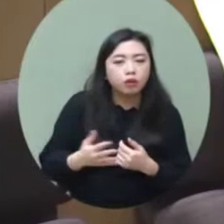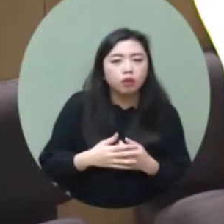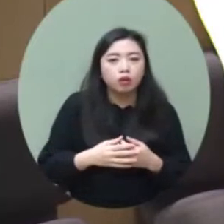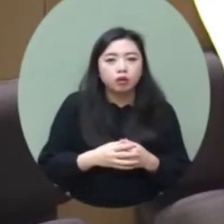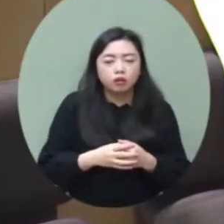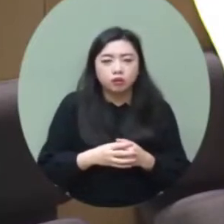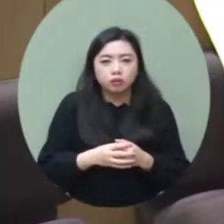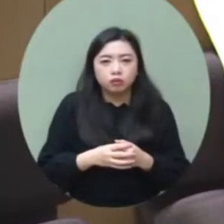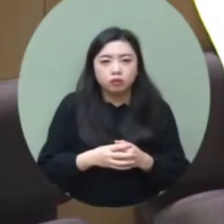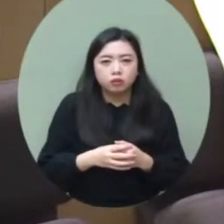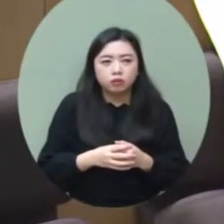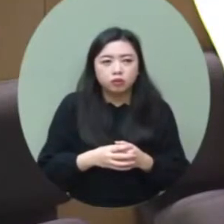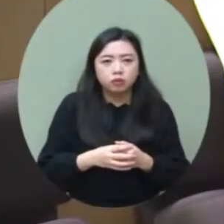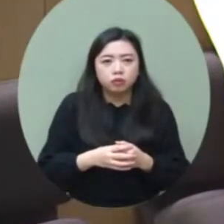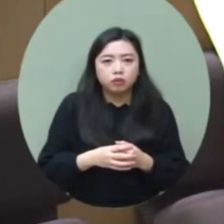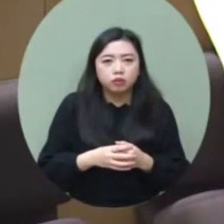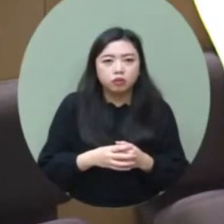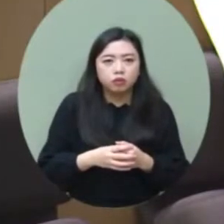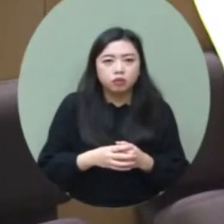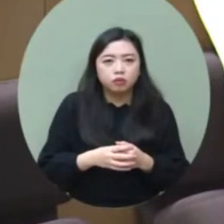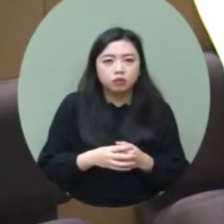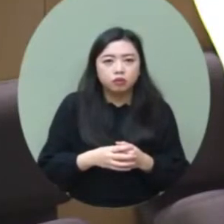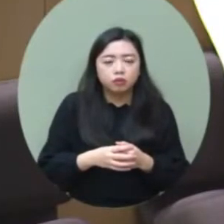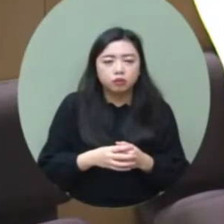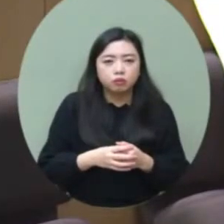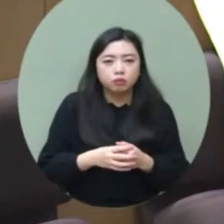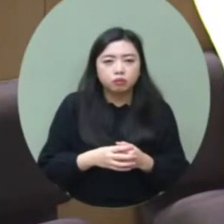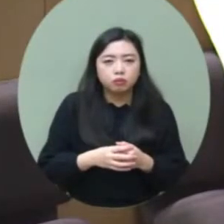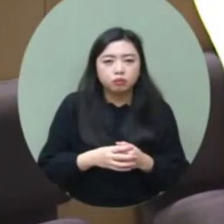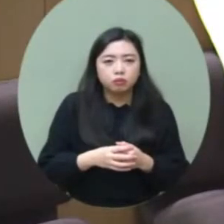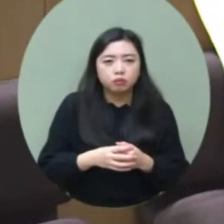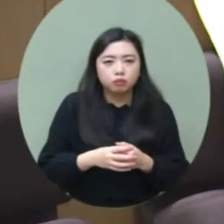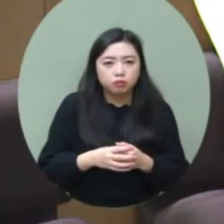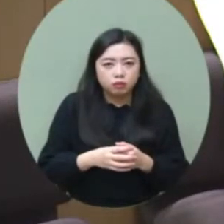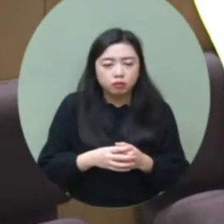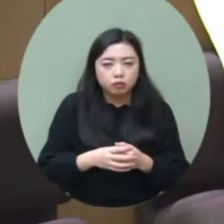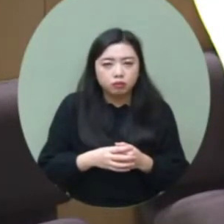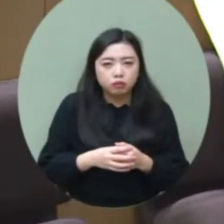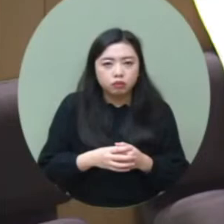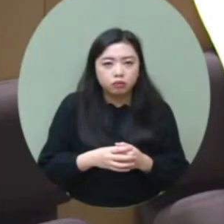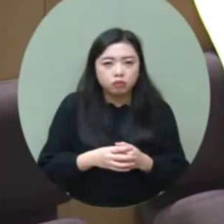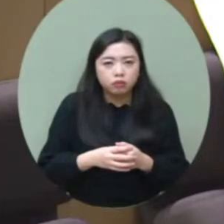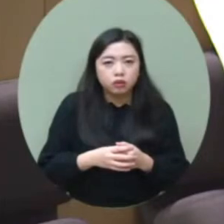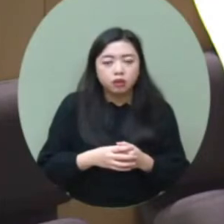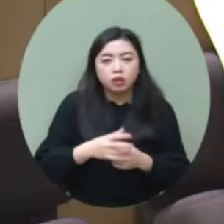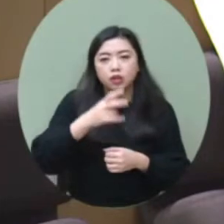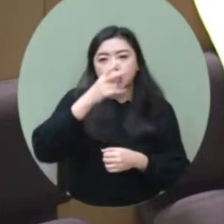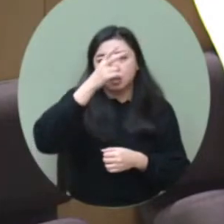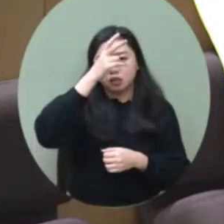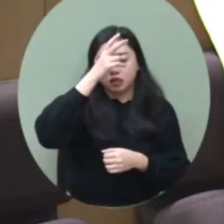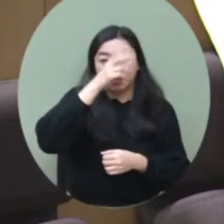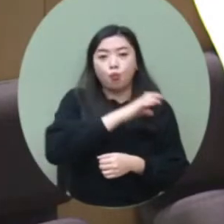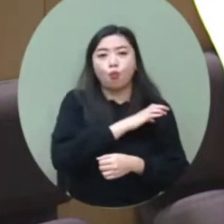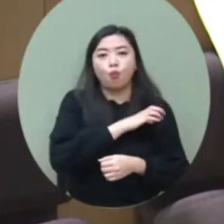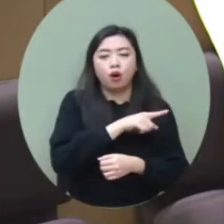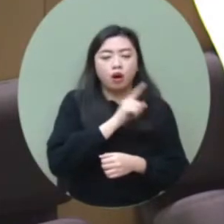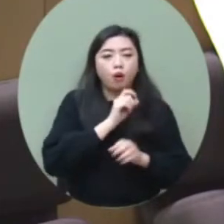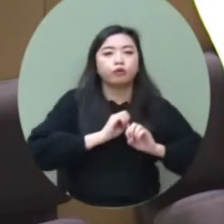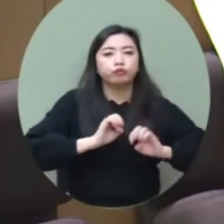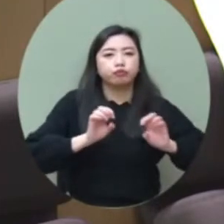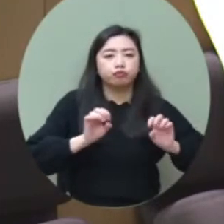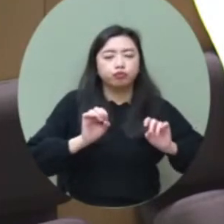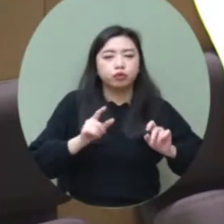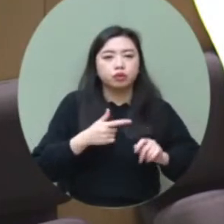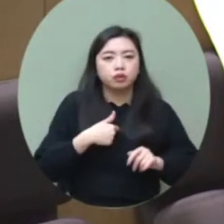for authorities to recognize the test results of people's own rapid tests in order to deal with the large backlog